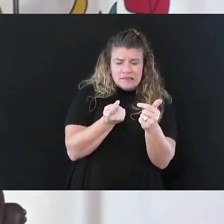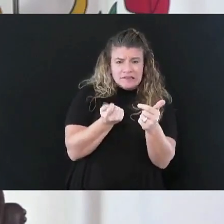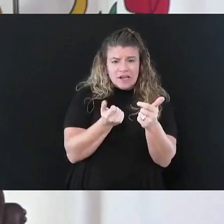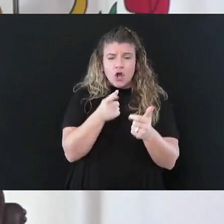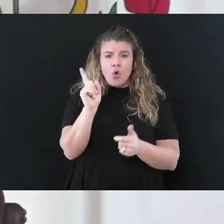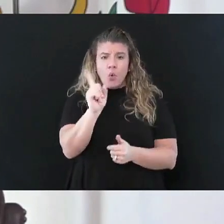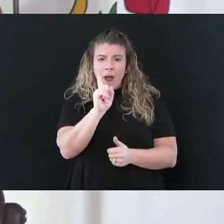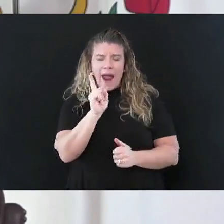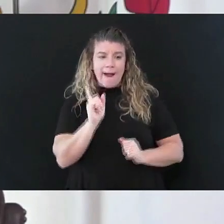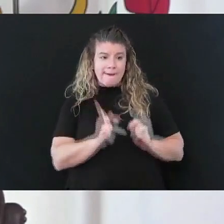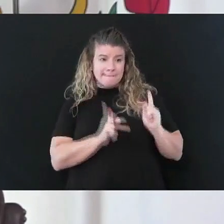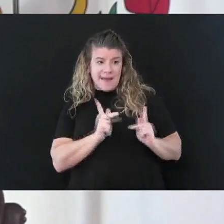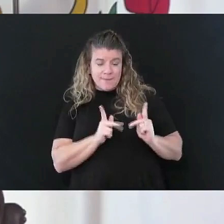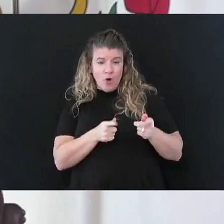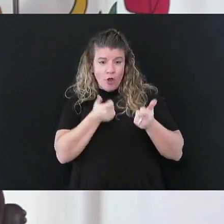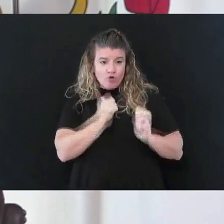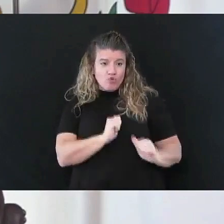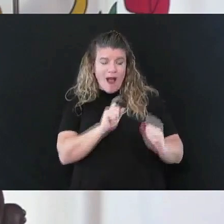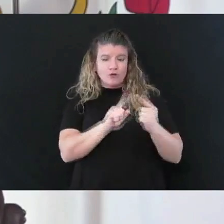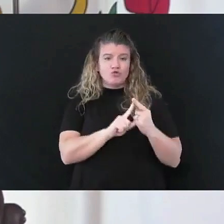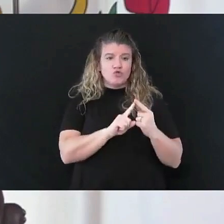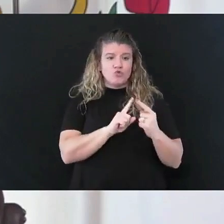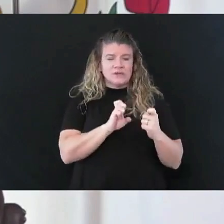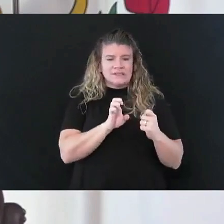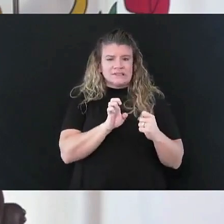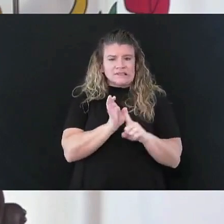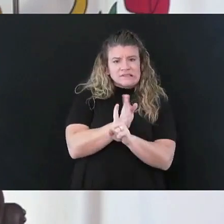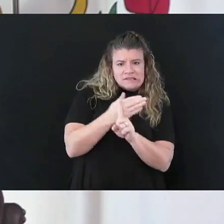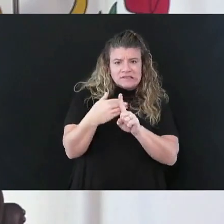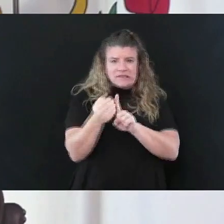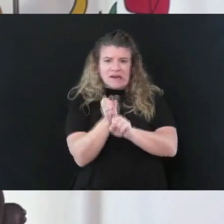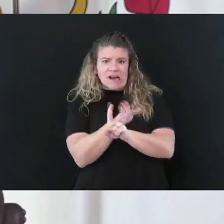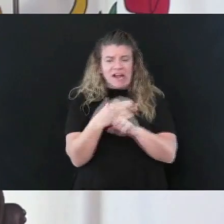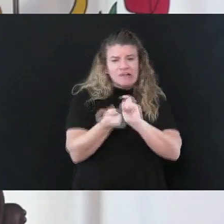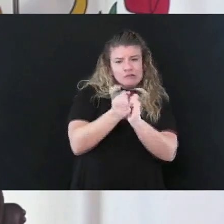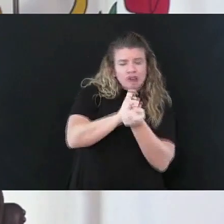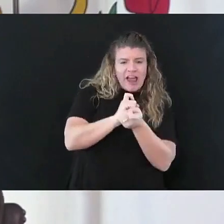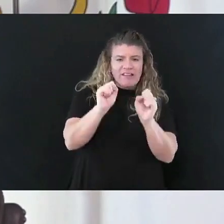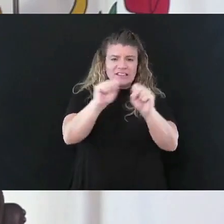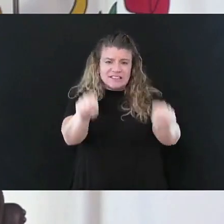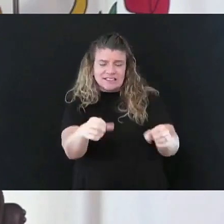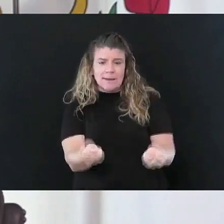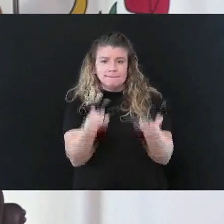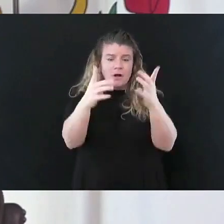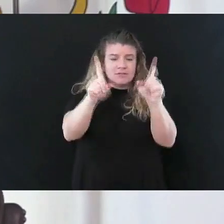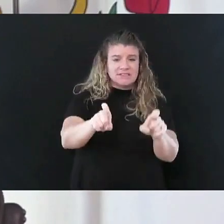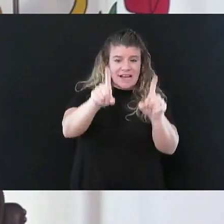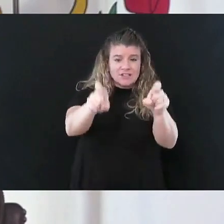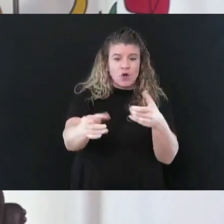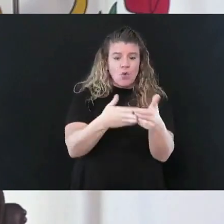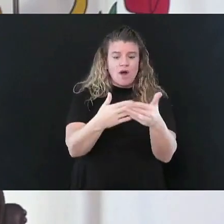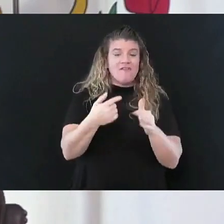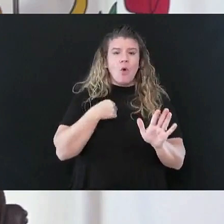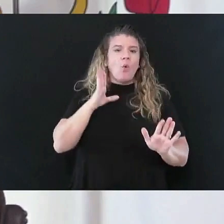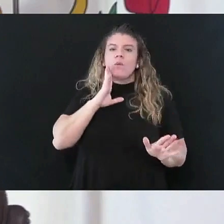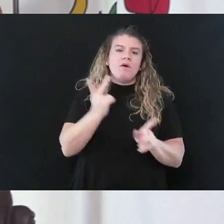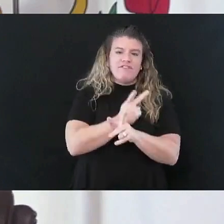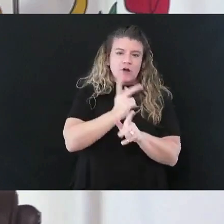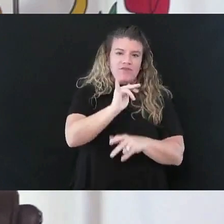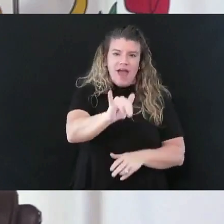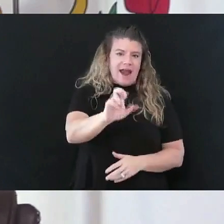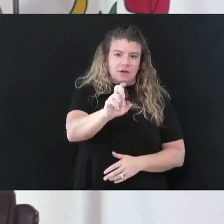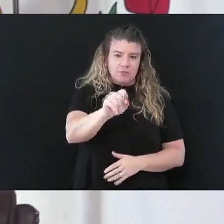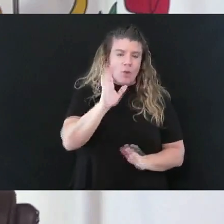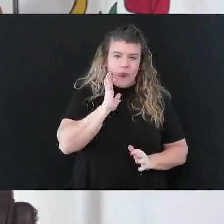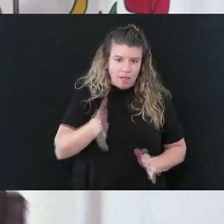where people are trying to manipulate the system or multi-test or whatever like that, we'll get that done. We'll get